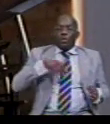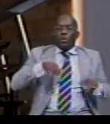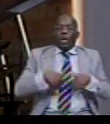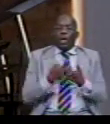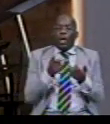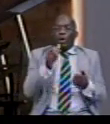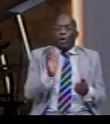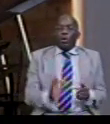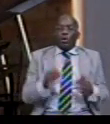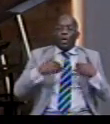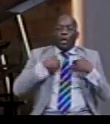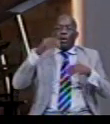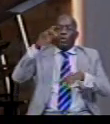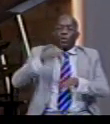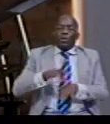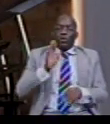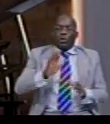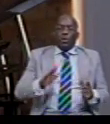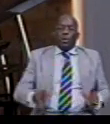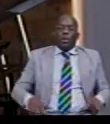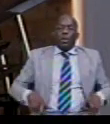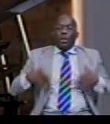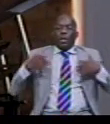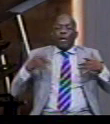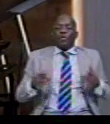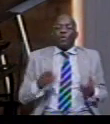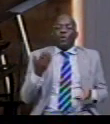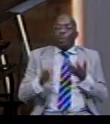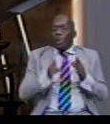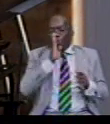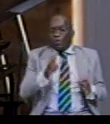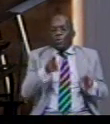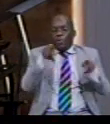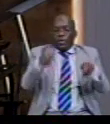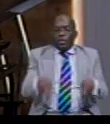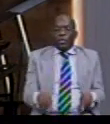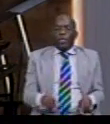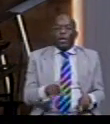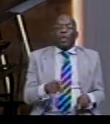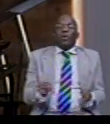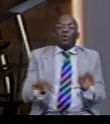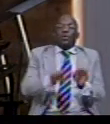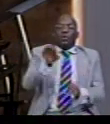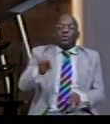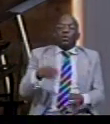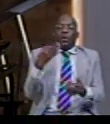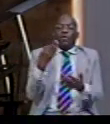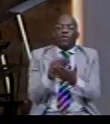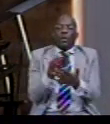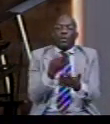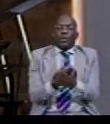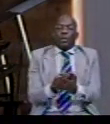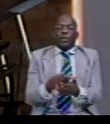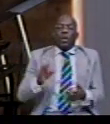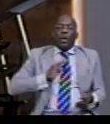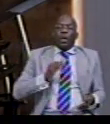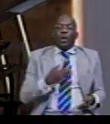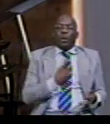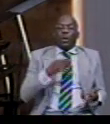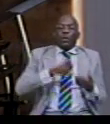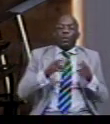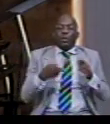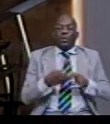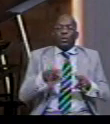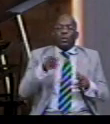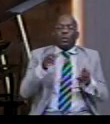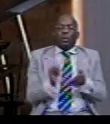had that breakthrough, whether it be physical, spiritual, financial, relationship that God has